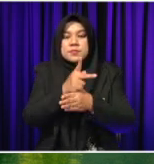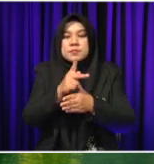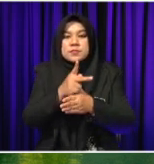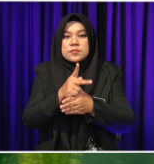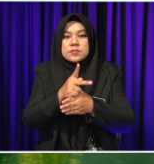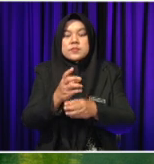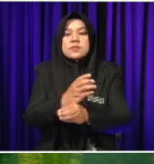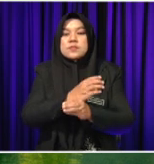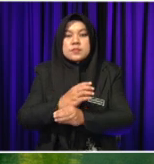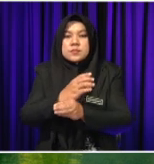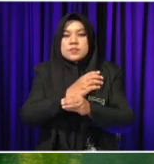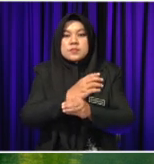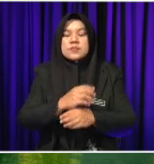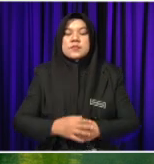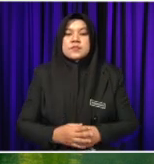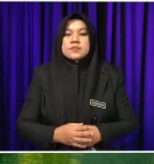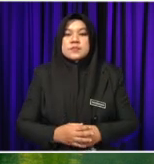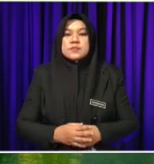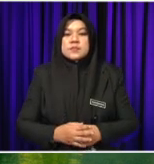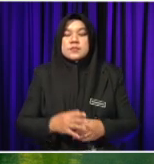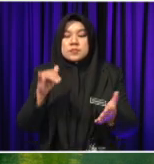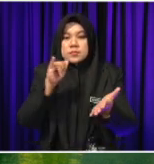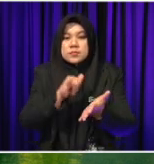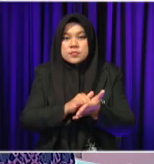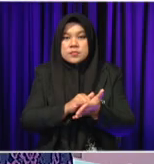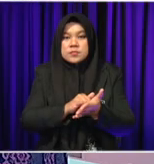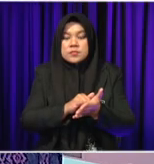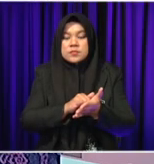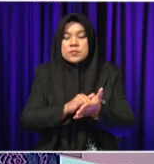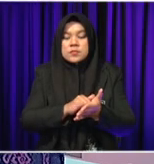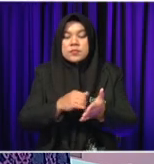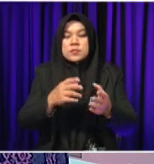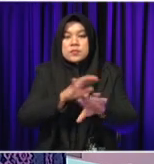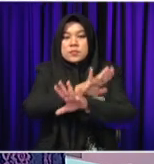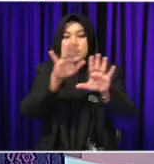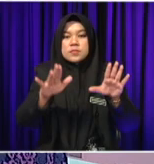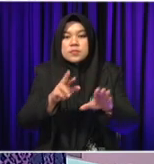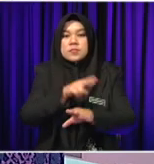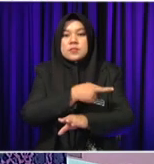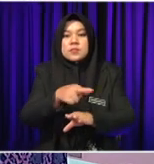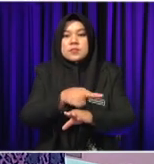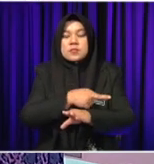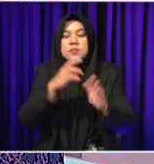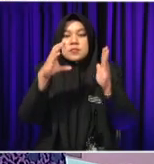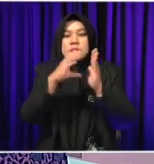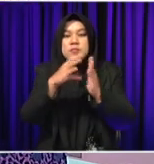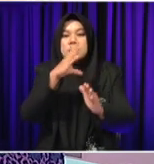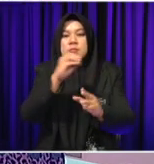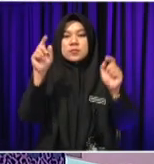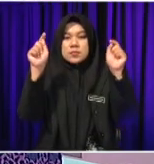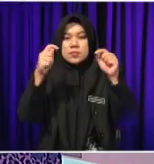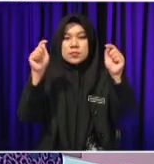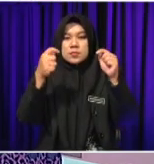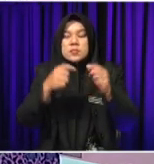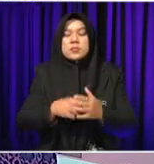and care. All right. So that would describe rhyme, stanza and theme. All right, Maddie. So